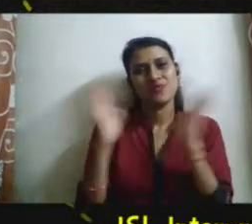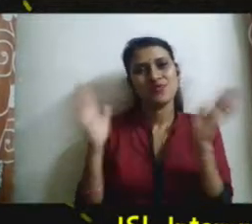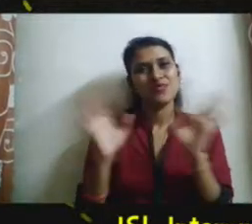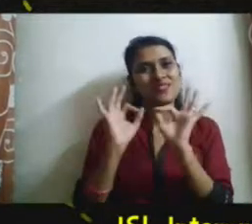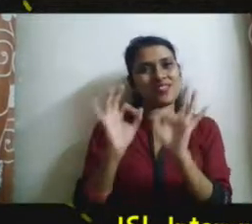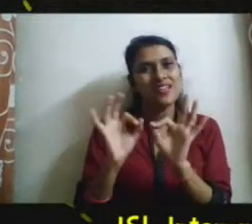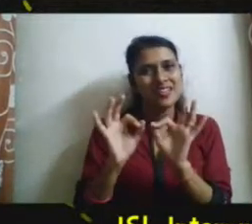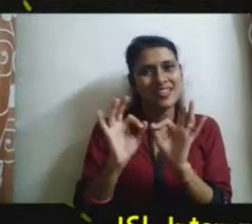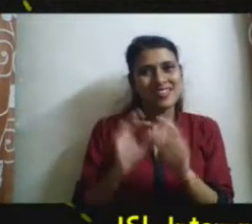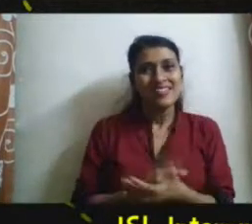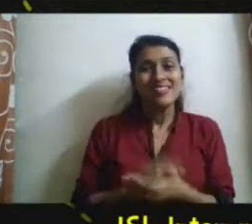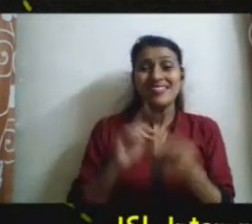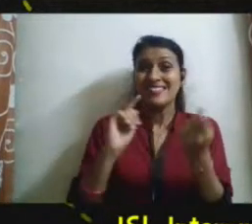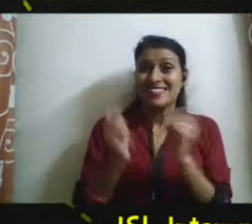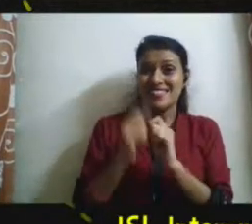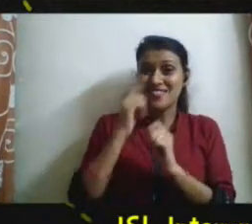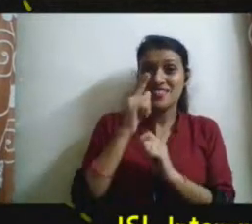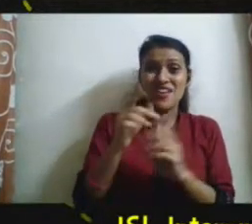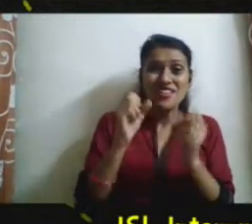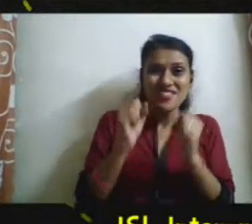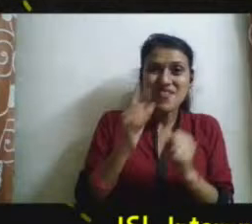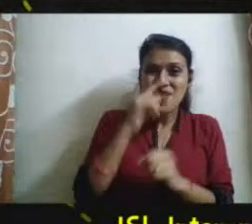difficult woman. What can I say?